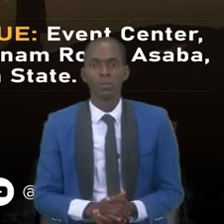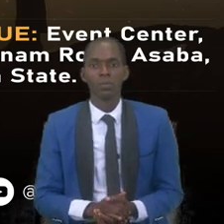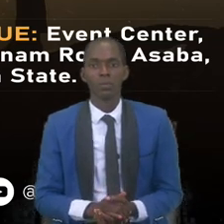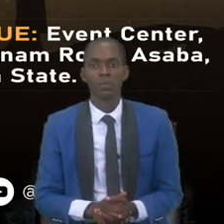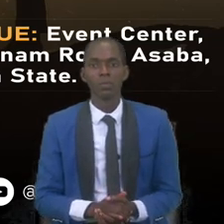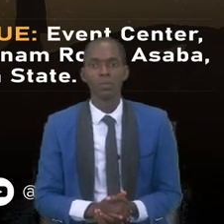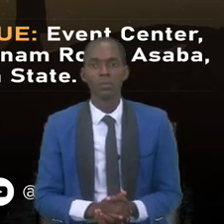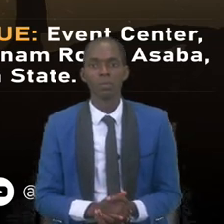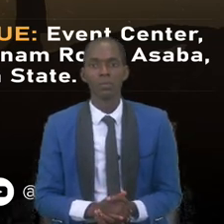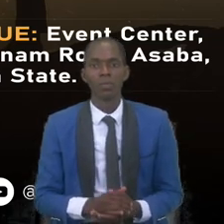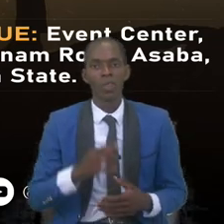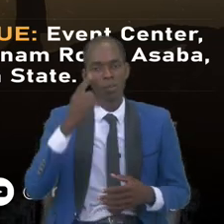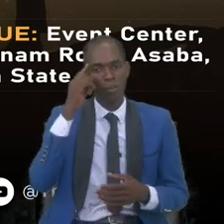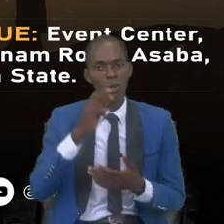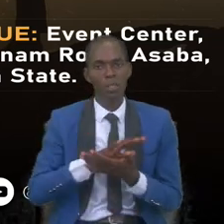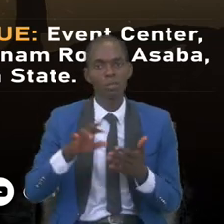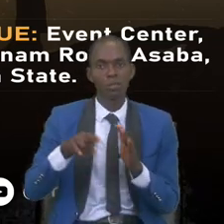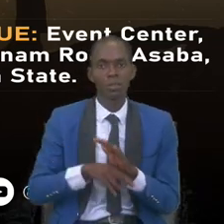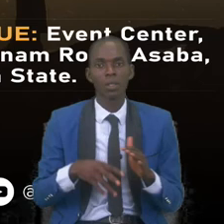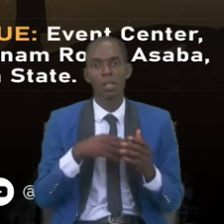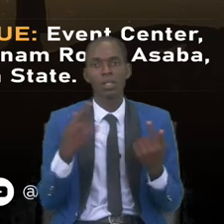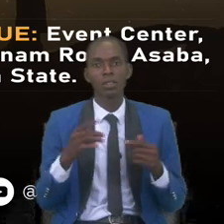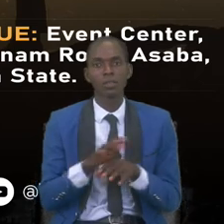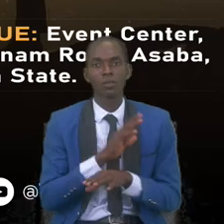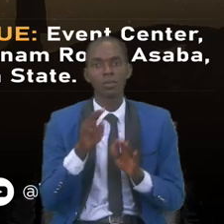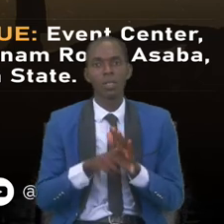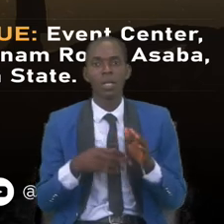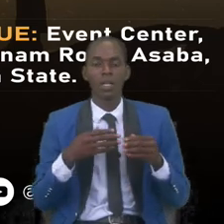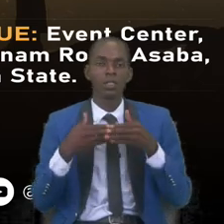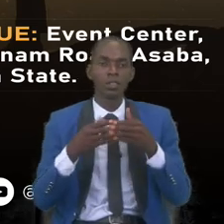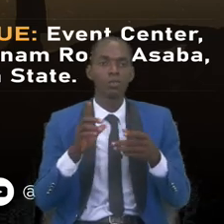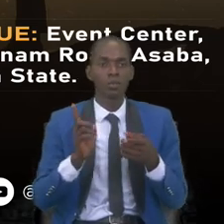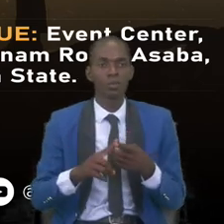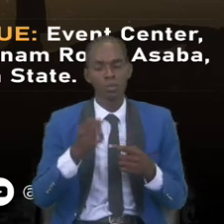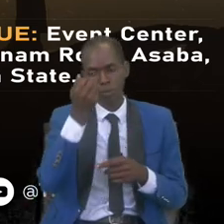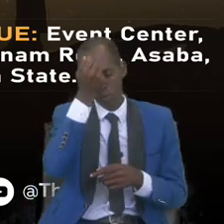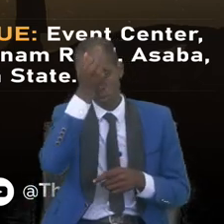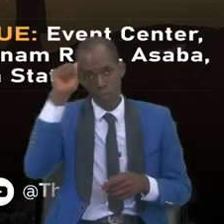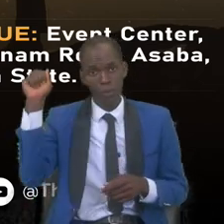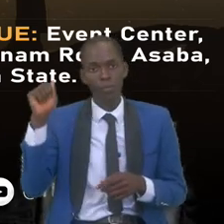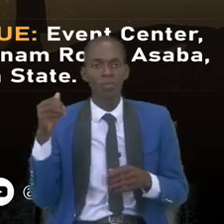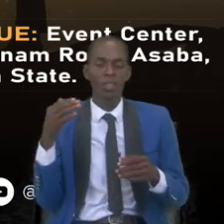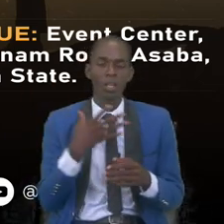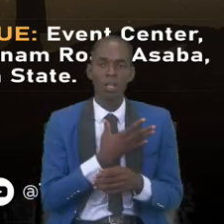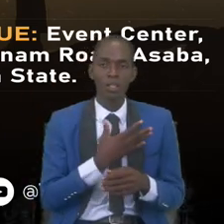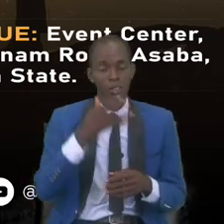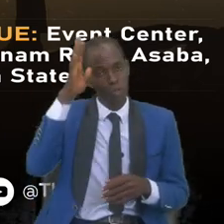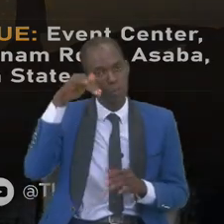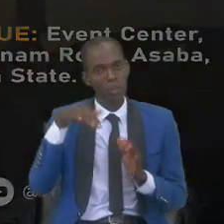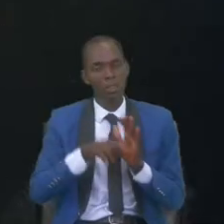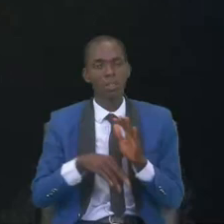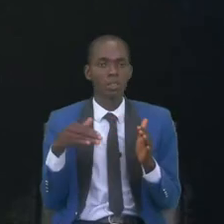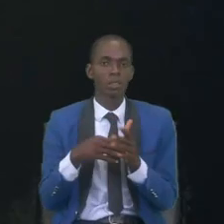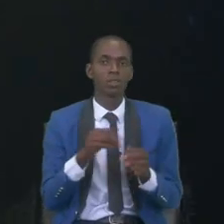Righteousness and sinfulness and lead to disobedience and rebellion against the Lord. But it's when we have faith